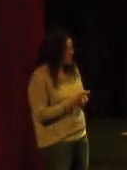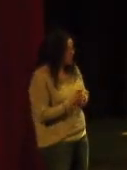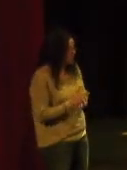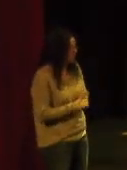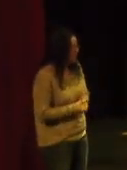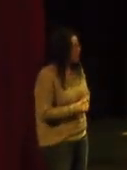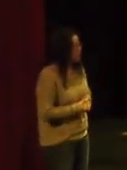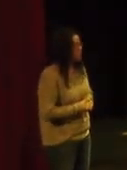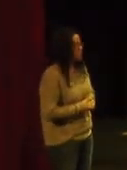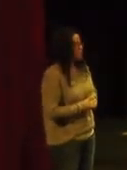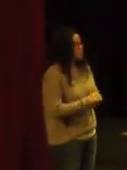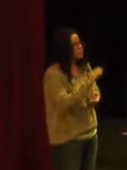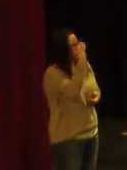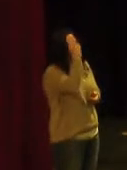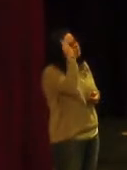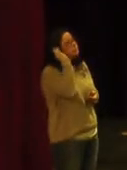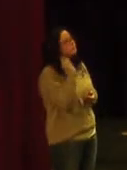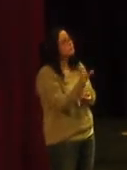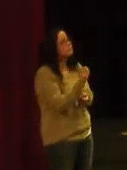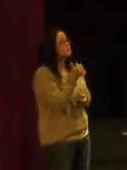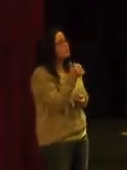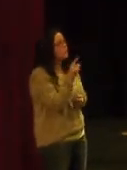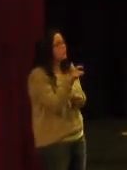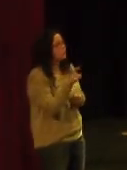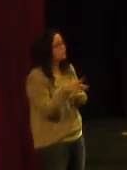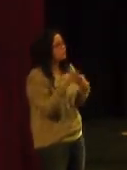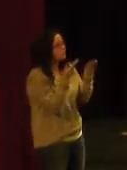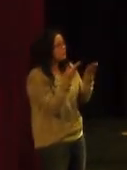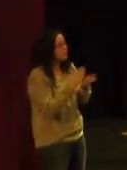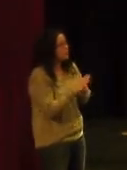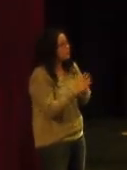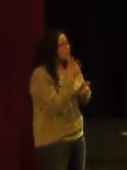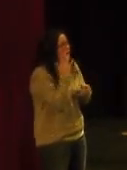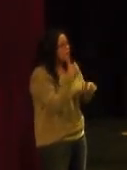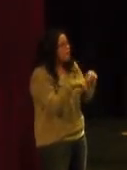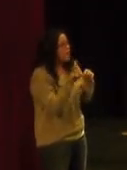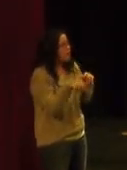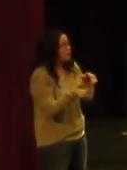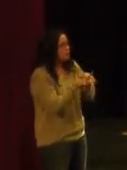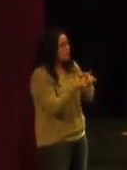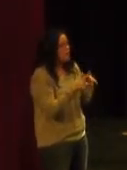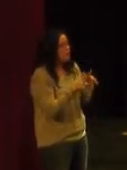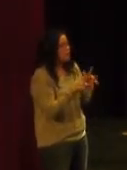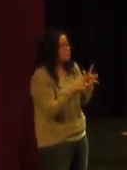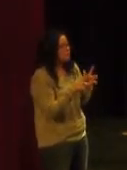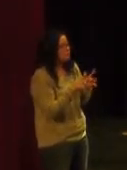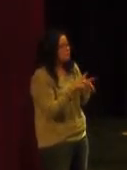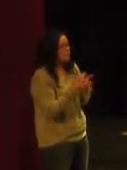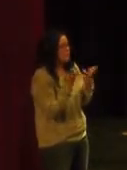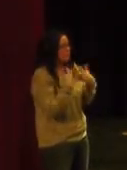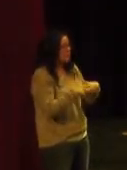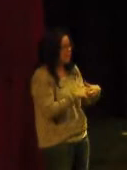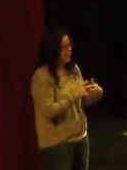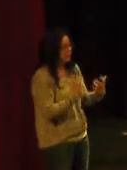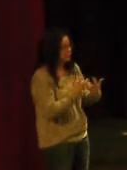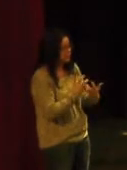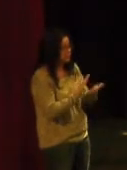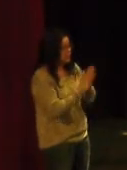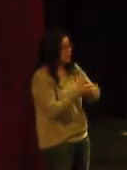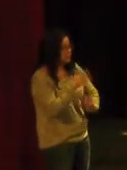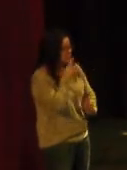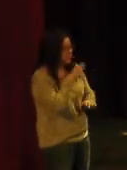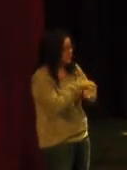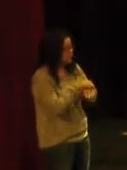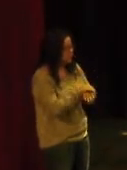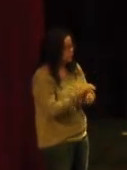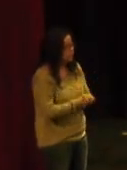So here's another question that I threw out there. Why can't they just come and assimilate and just speak English?